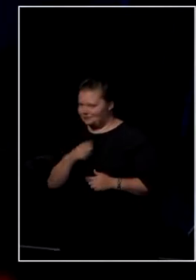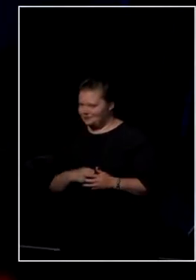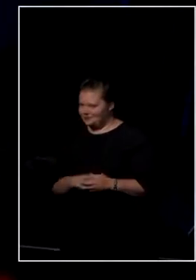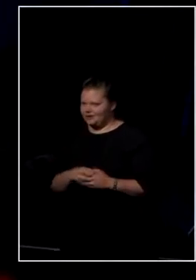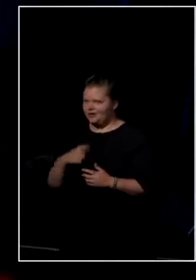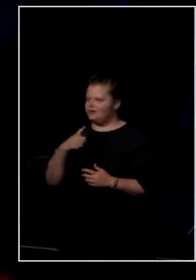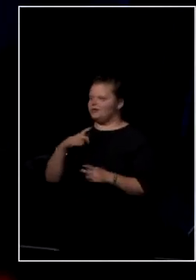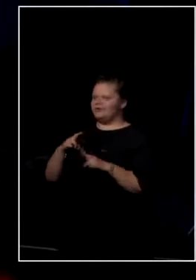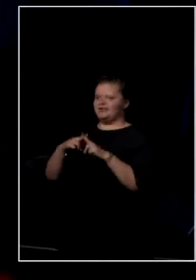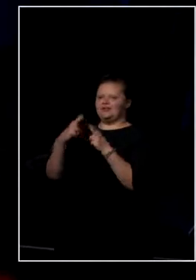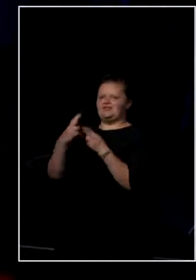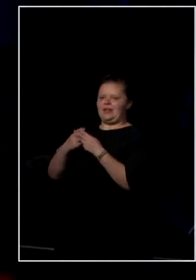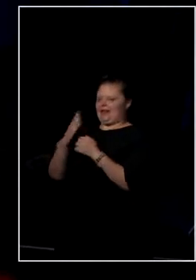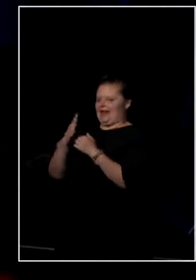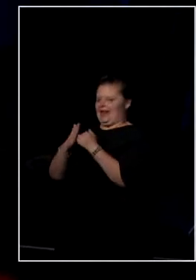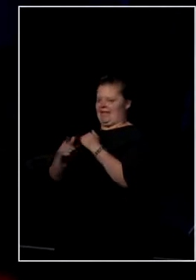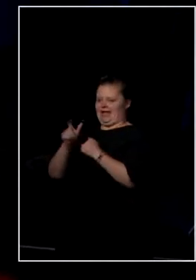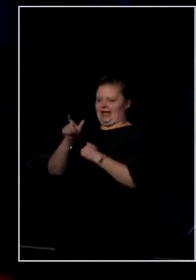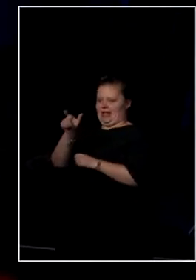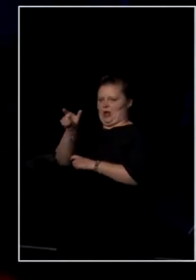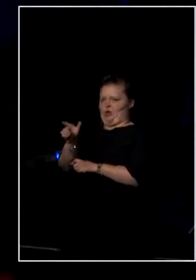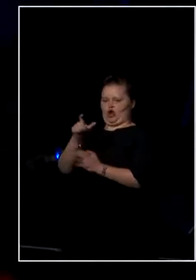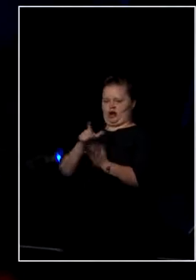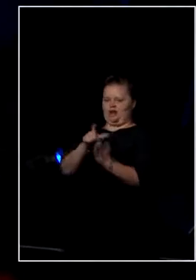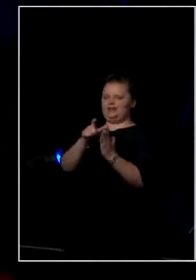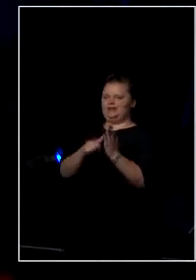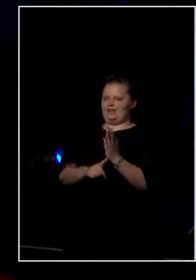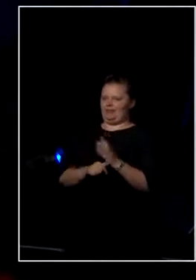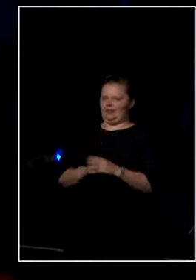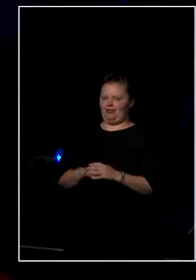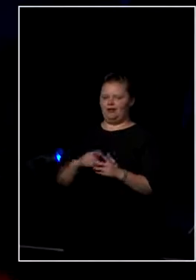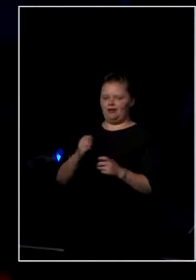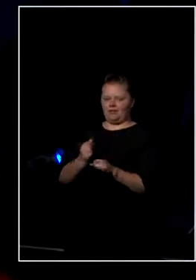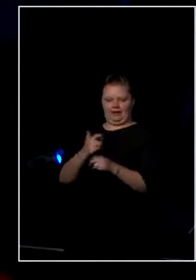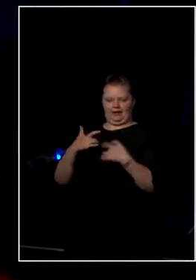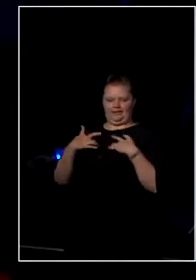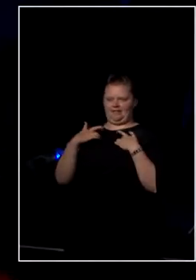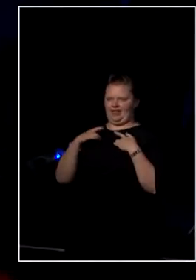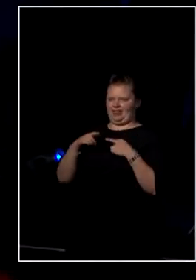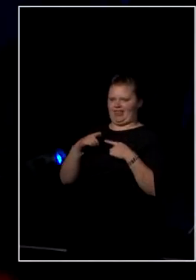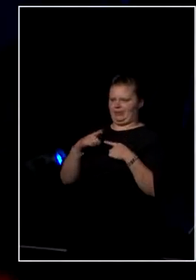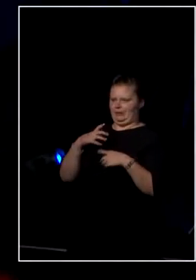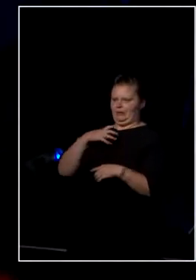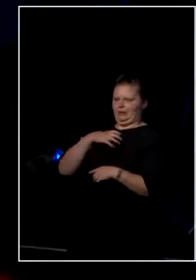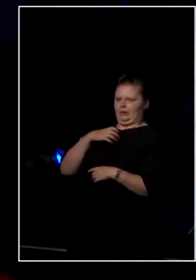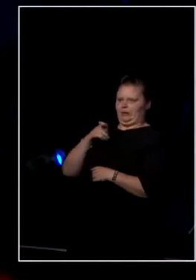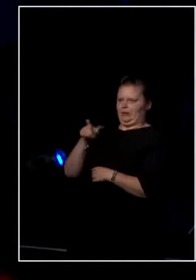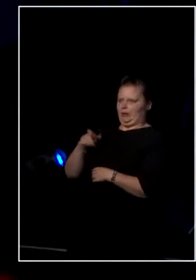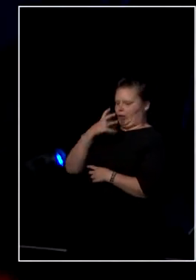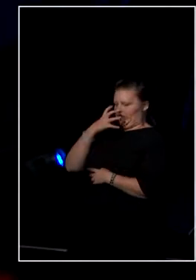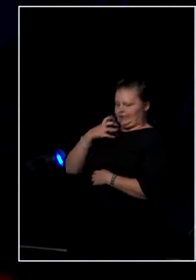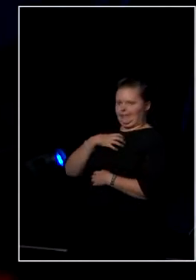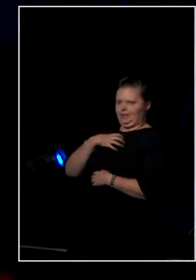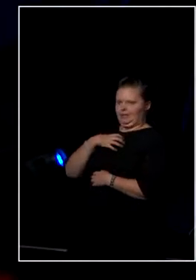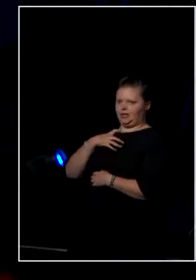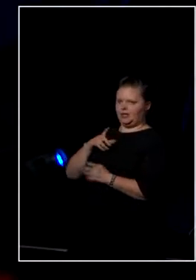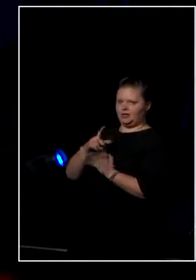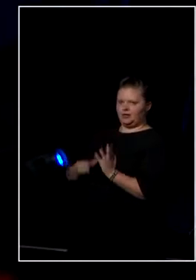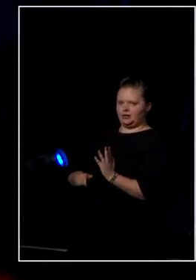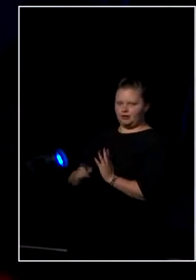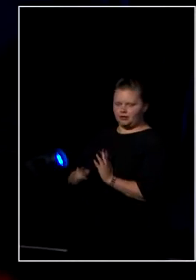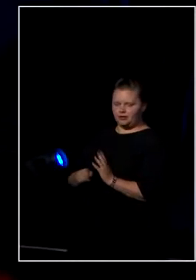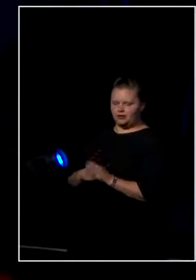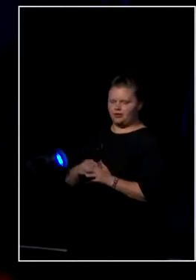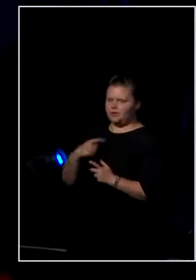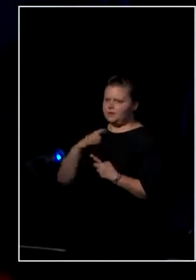one in my family ever used the word disabled, and because I was always made to feel like that was a word to be scared of and ashamed of, I